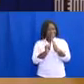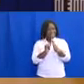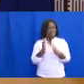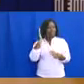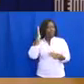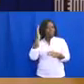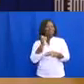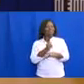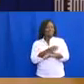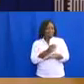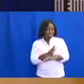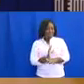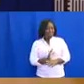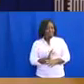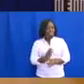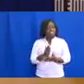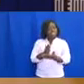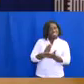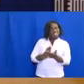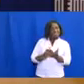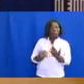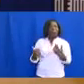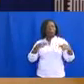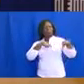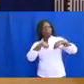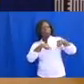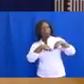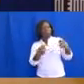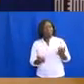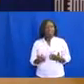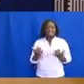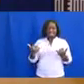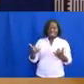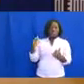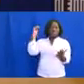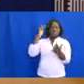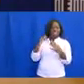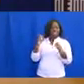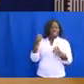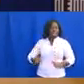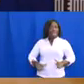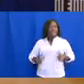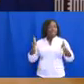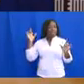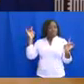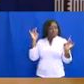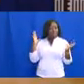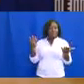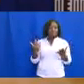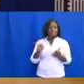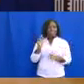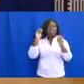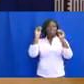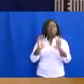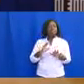advisedly. Some argue that we are putting the lives of our students, teachers and non